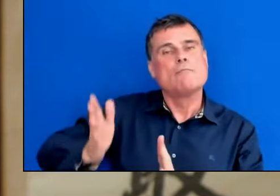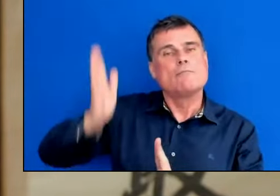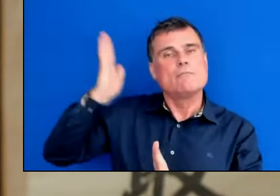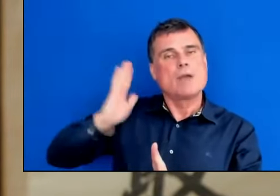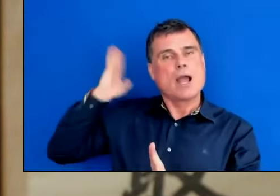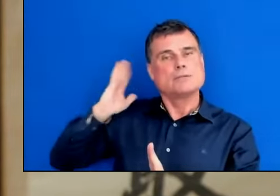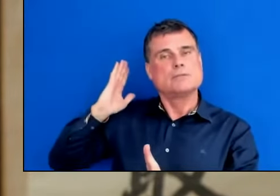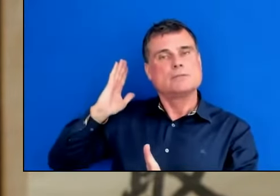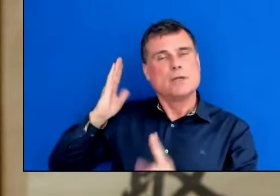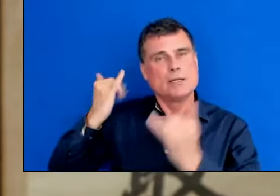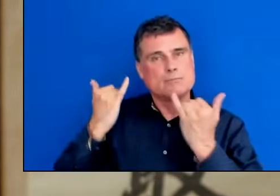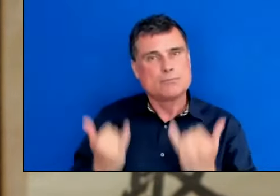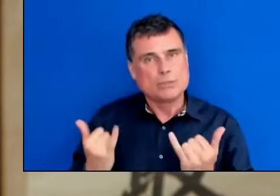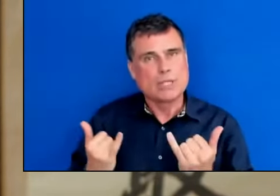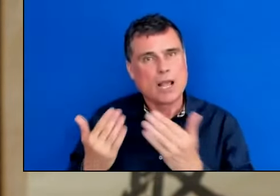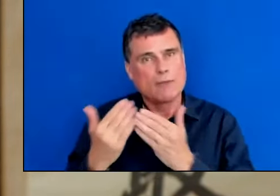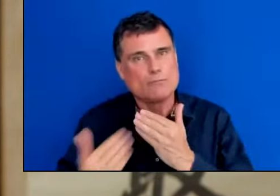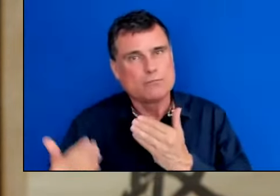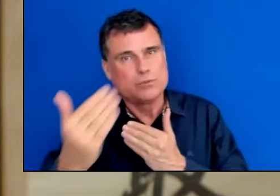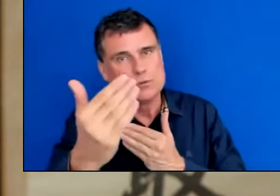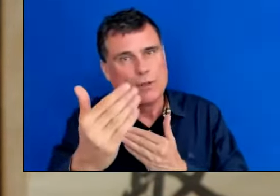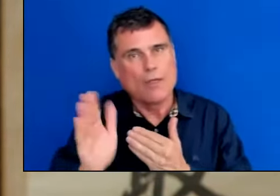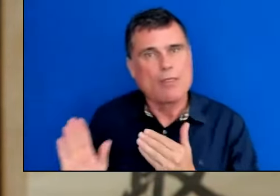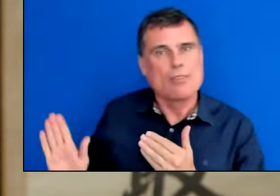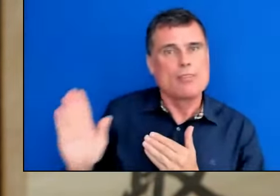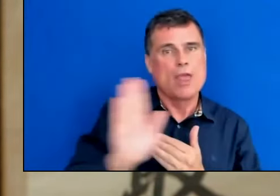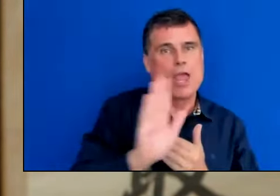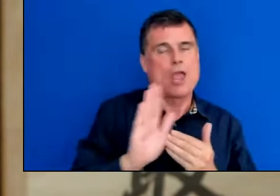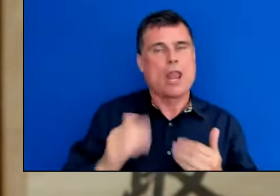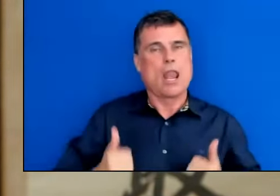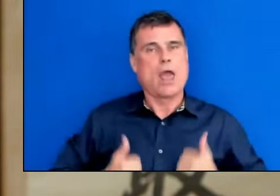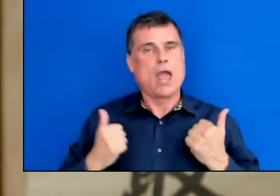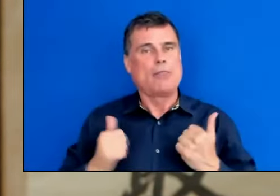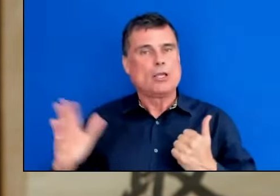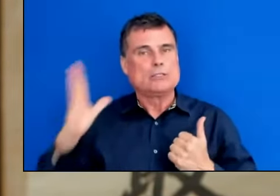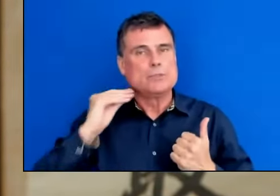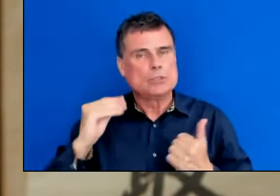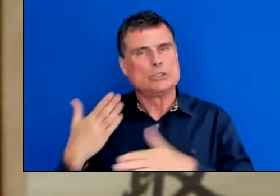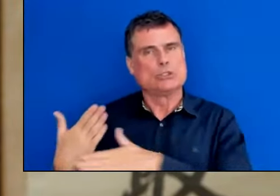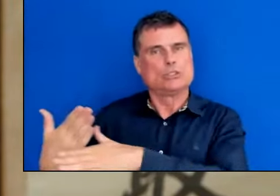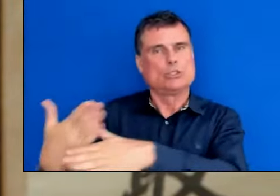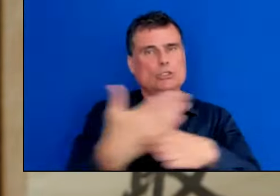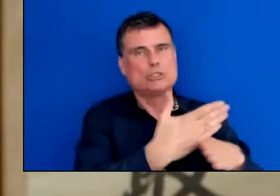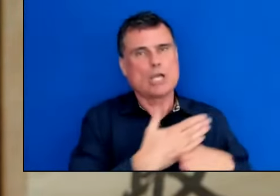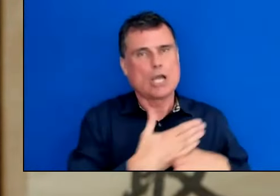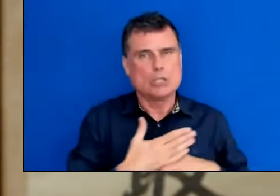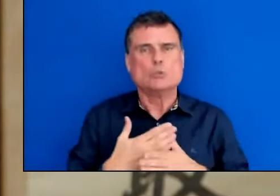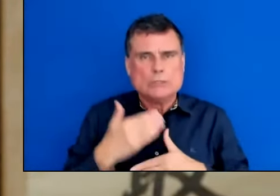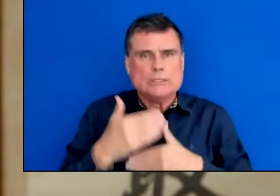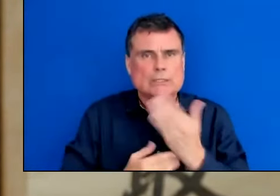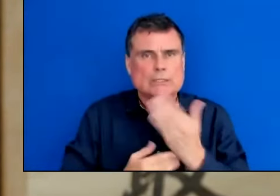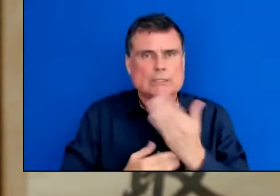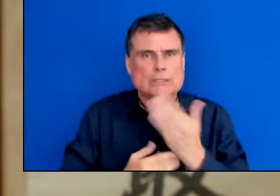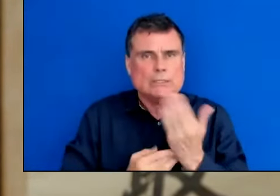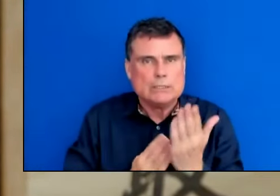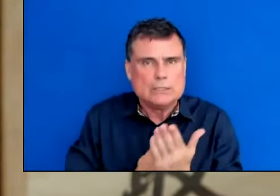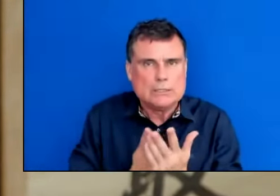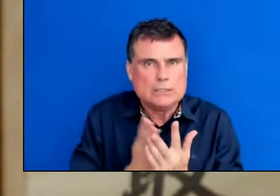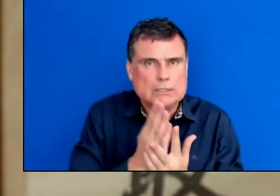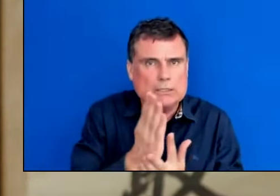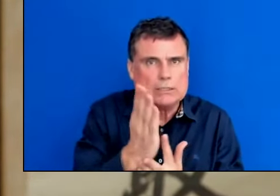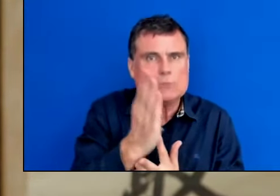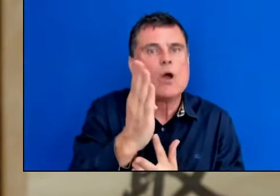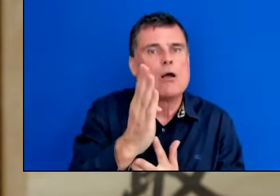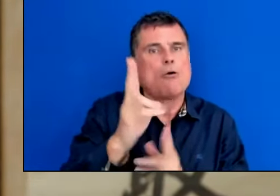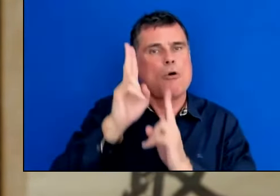in recognition of their lives lived, share with you the process we have undertaken to honor our